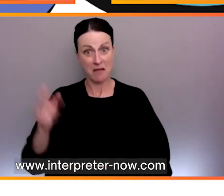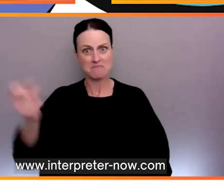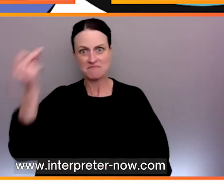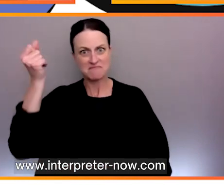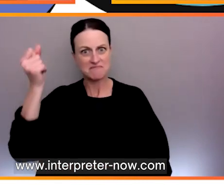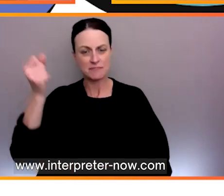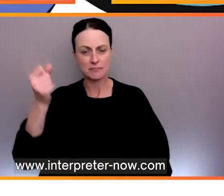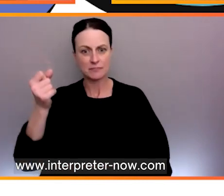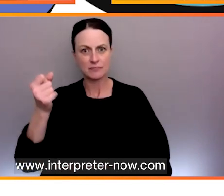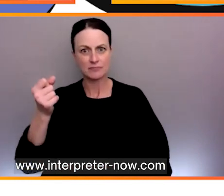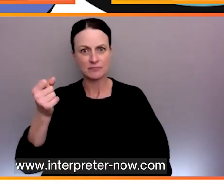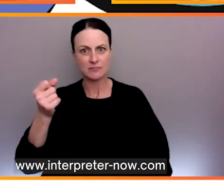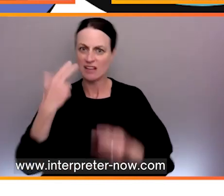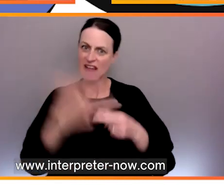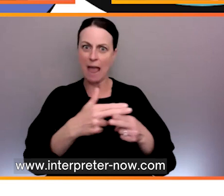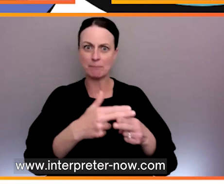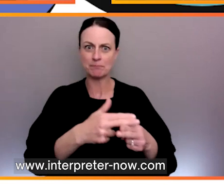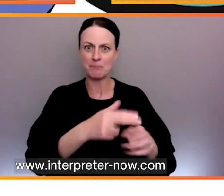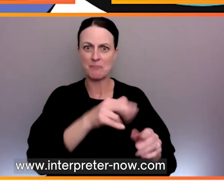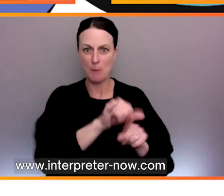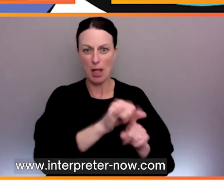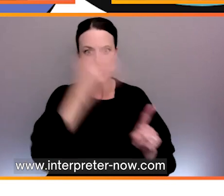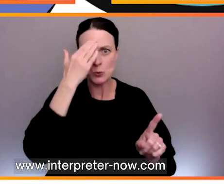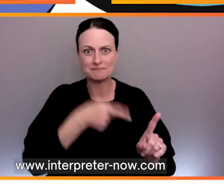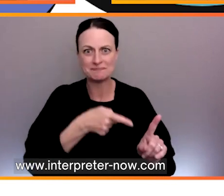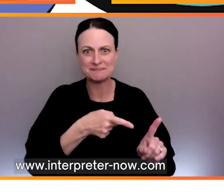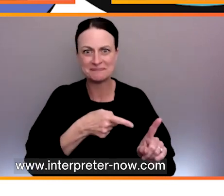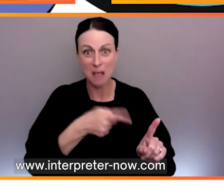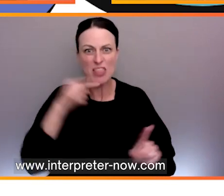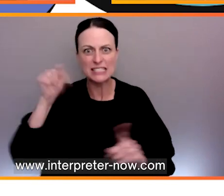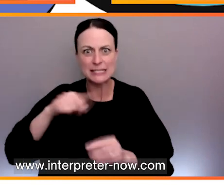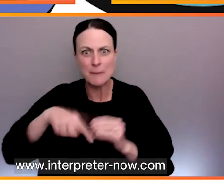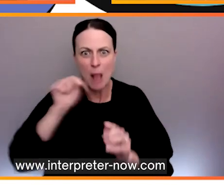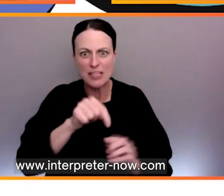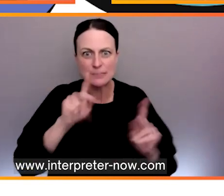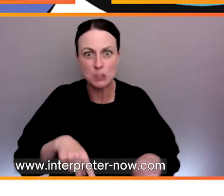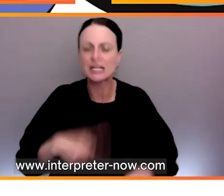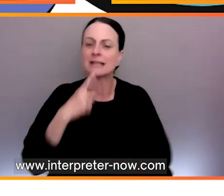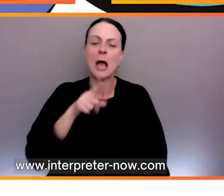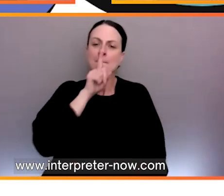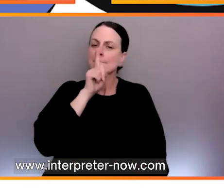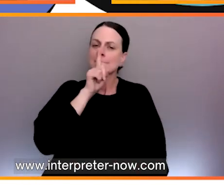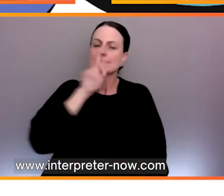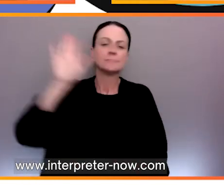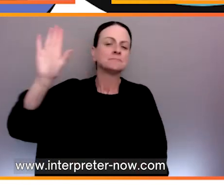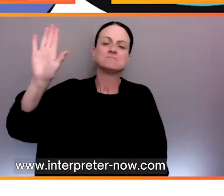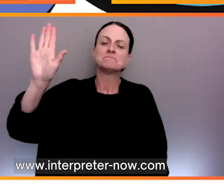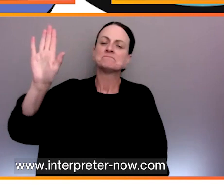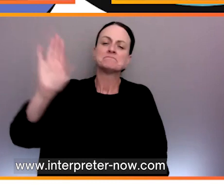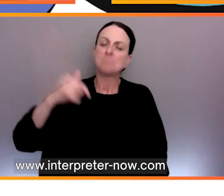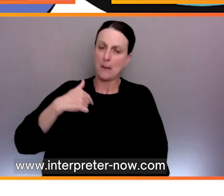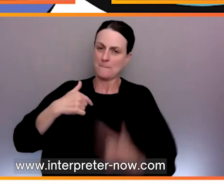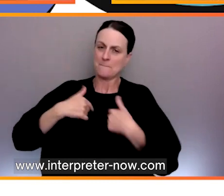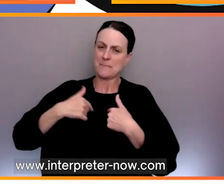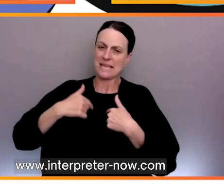And it's interesting when I pushed back on it with this manager, and I said, no, it's about